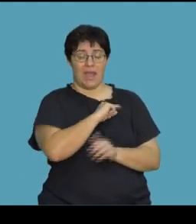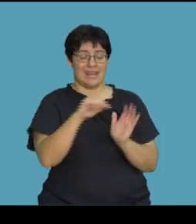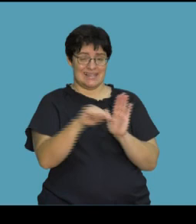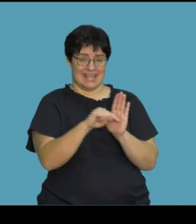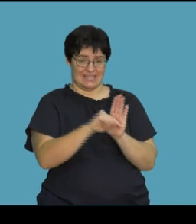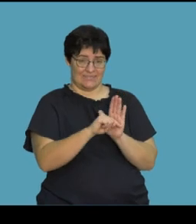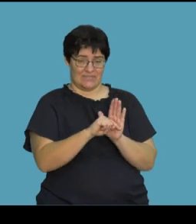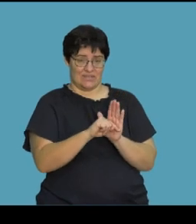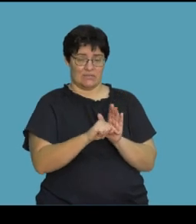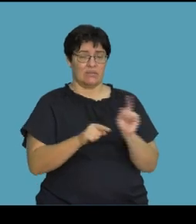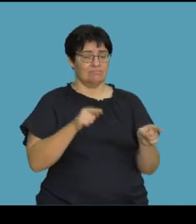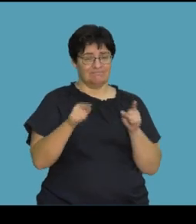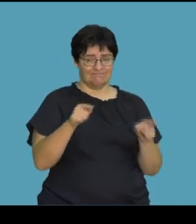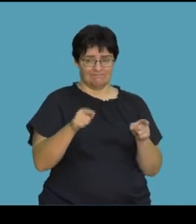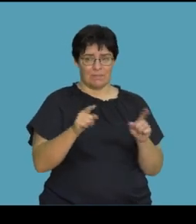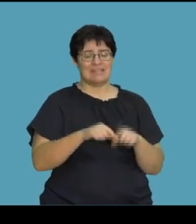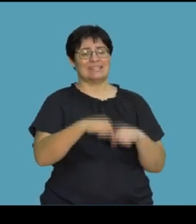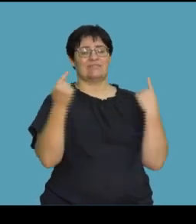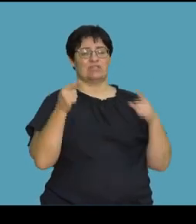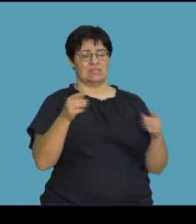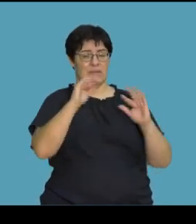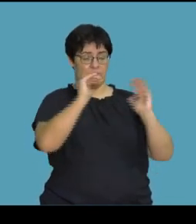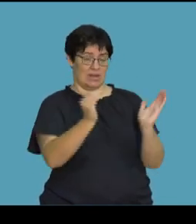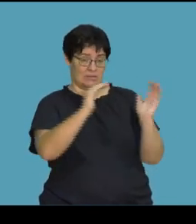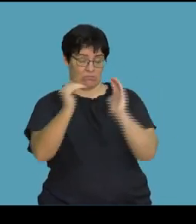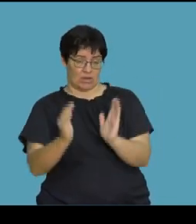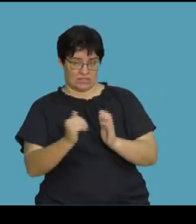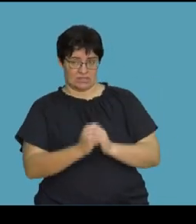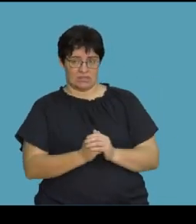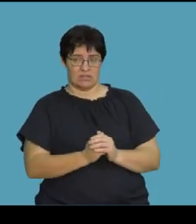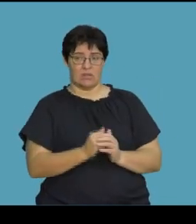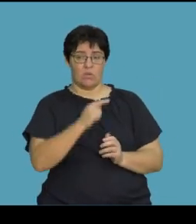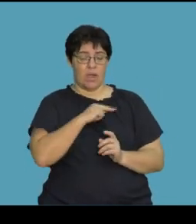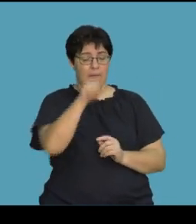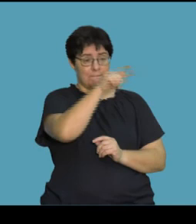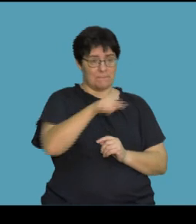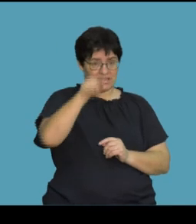is a negative, it means my two signs must be different in the brackets. Because my